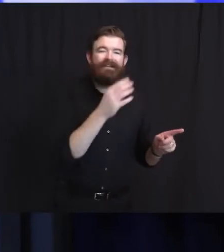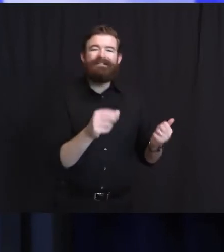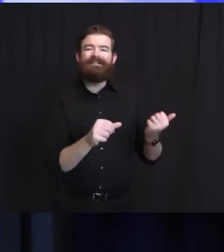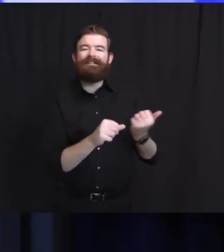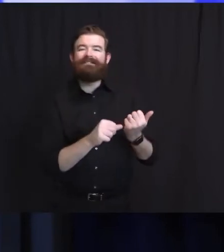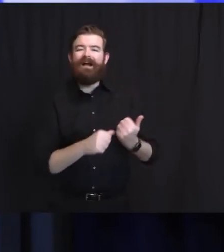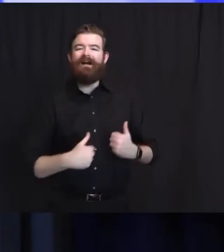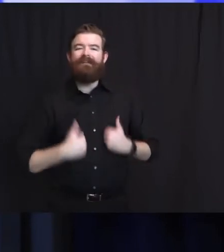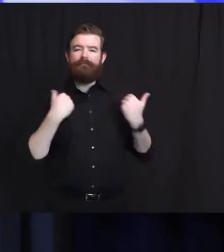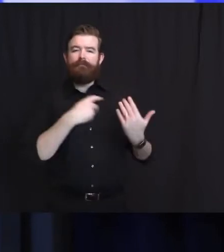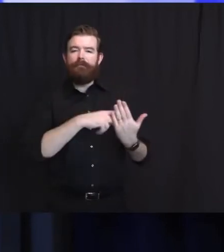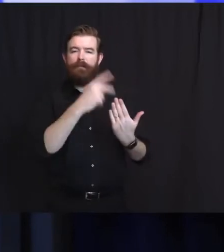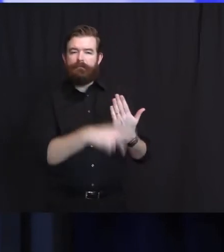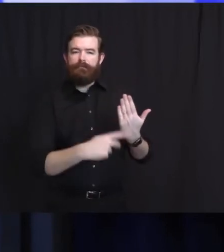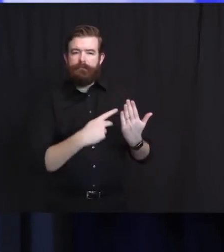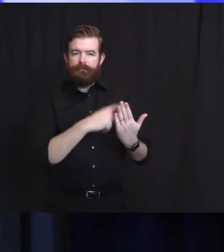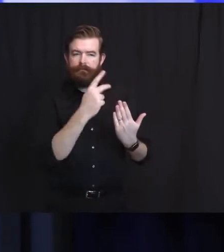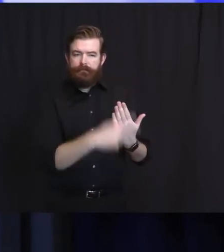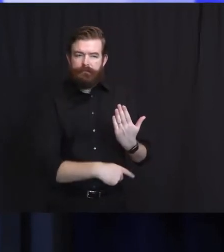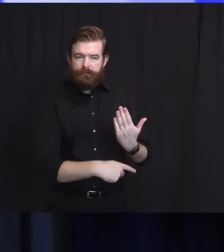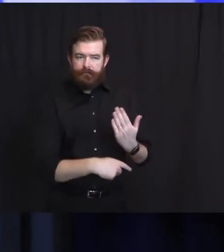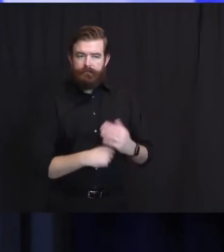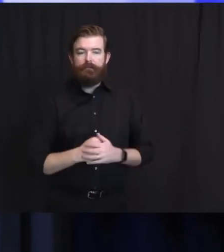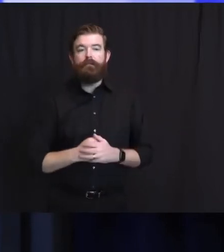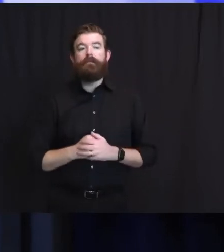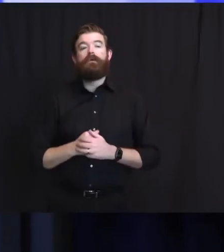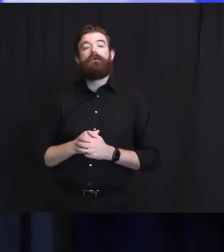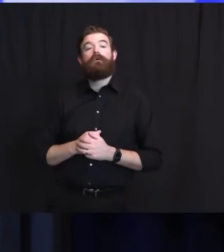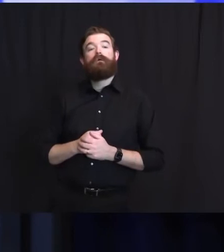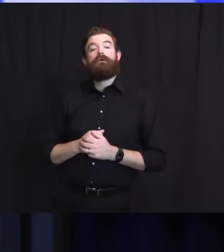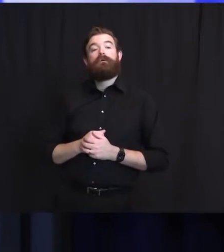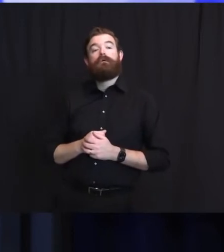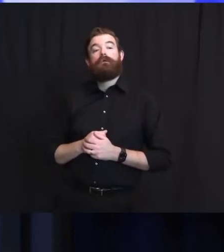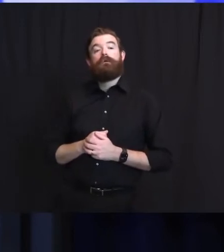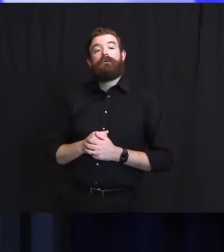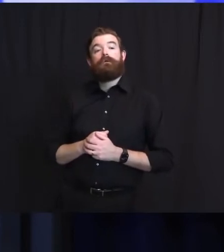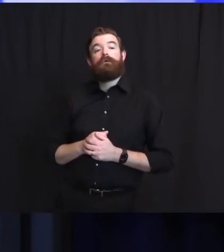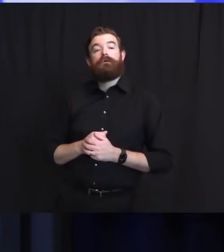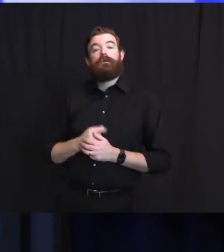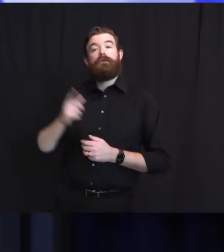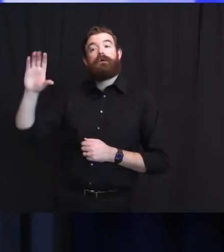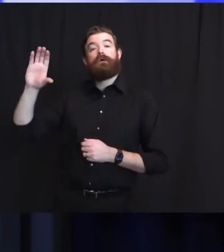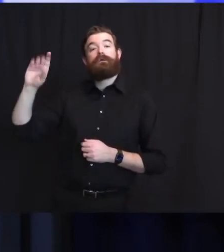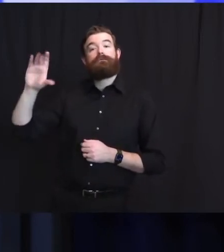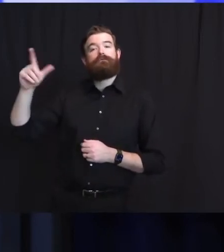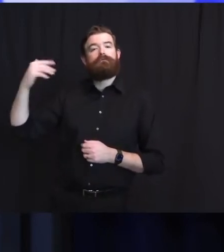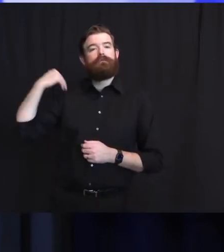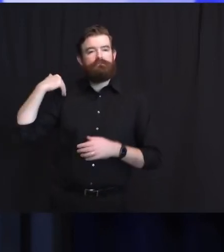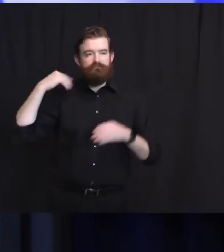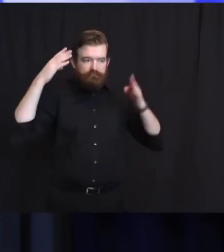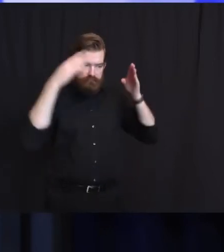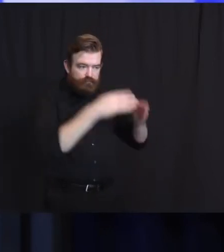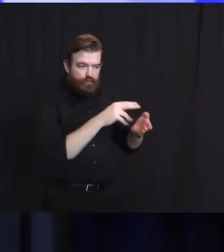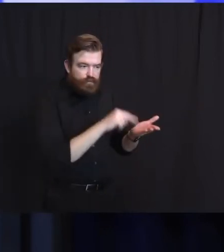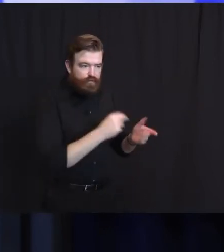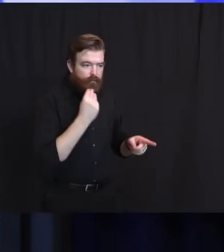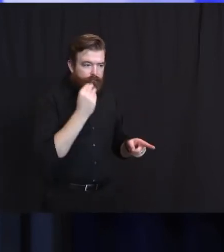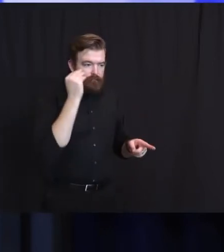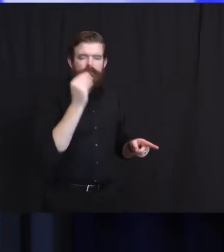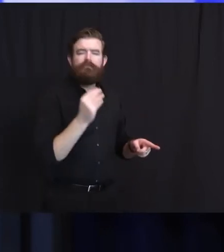the CDC began expanding the types of facilities that could be admitted into the program to include those living